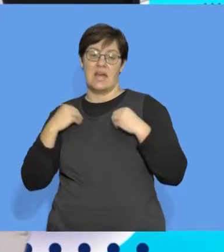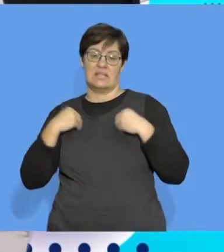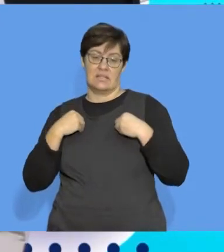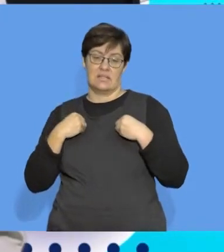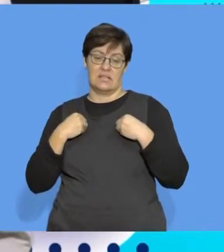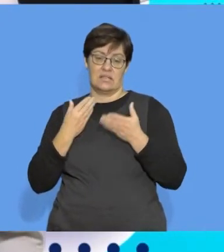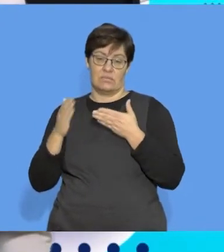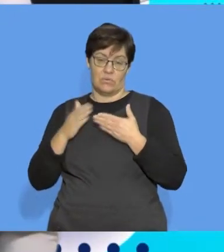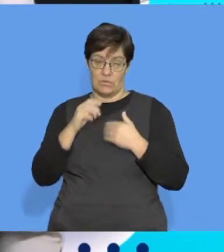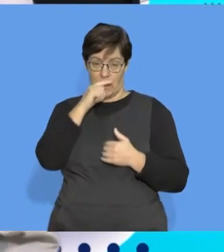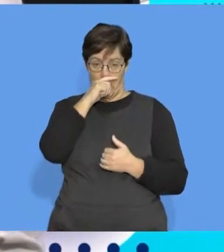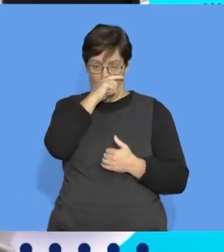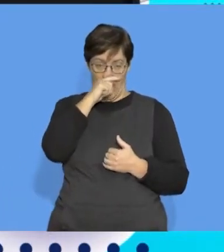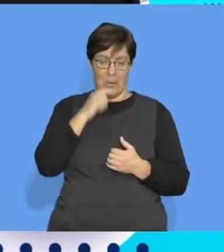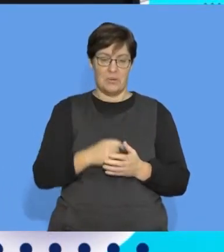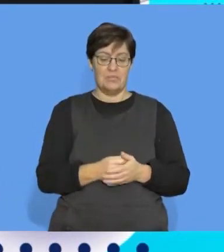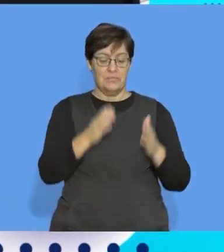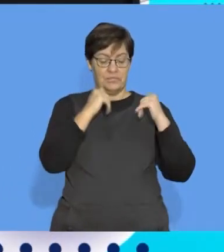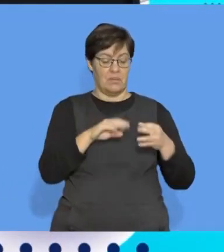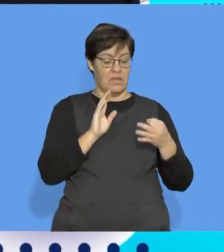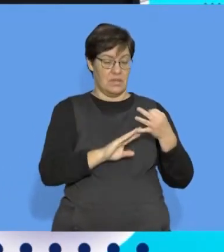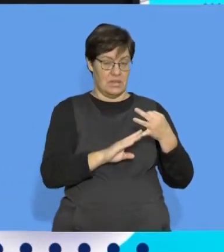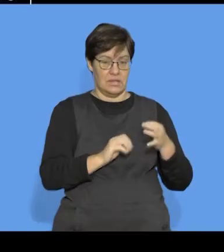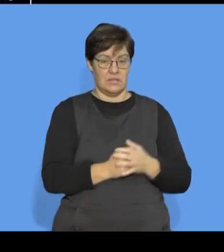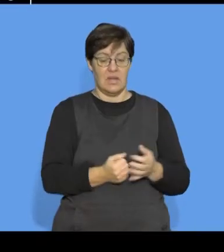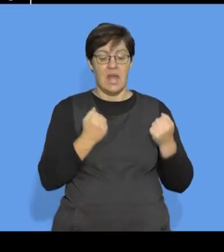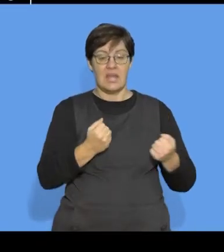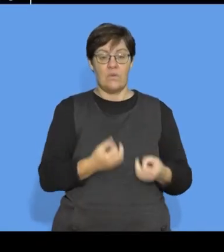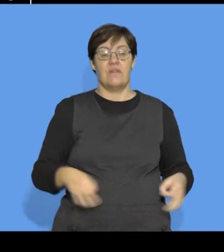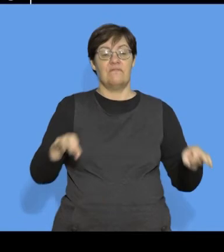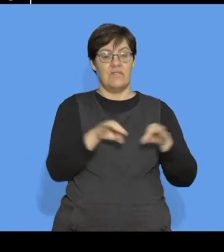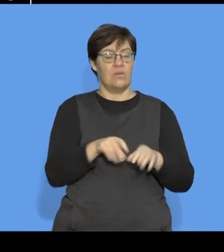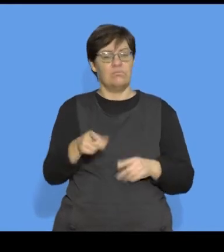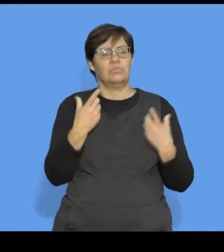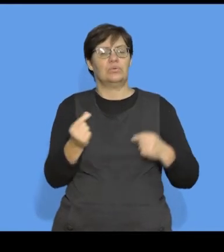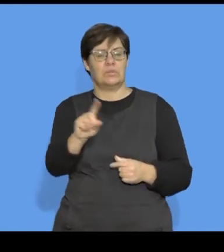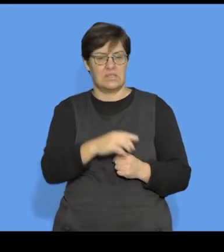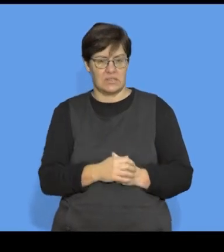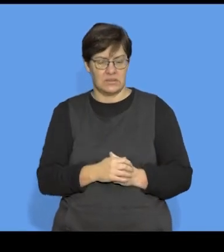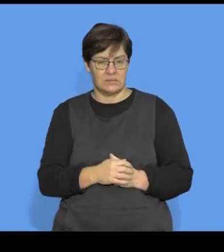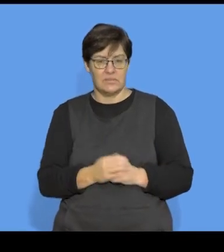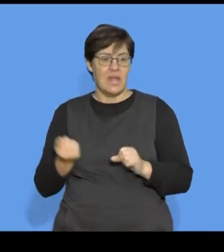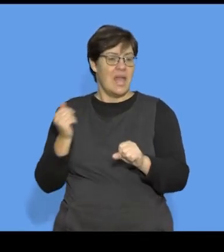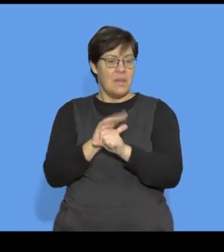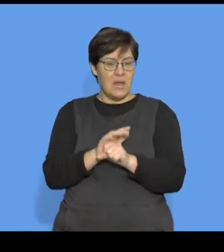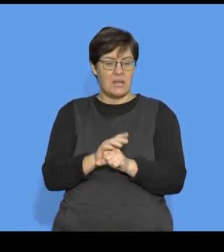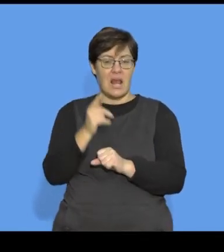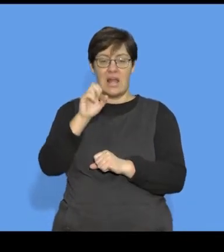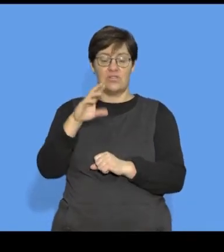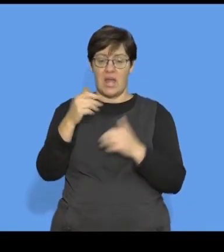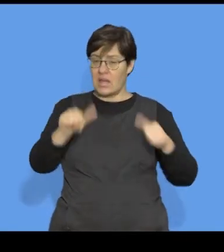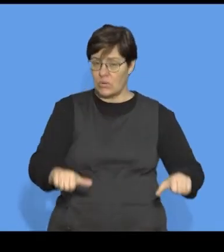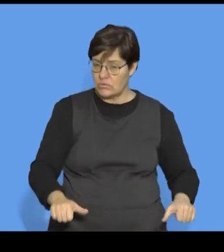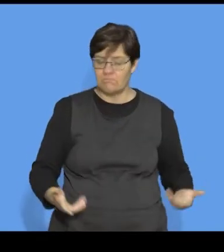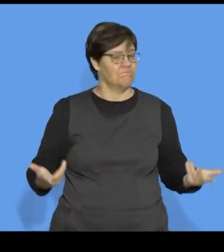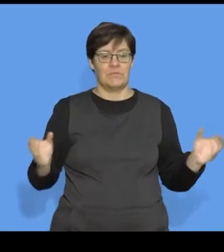credit your asset disposal. Okay, step number 3, the carrying value. What do I do with it? Does it impact